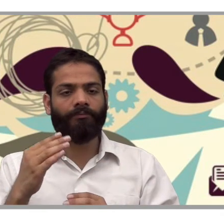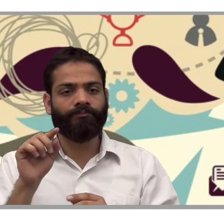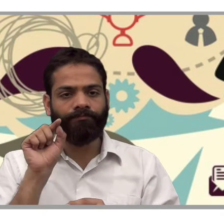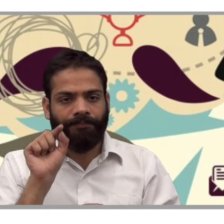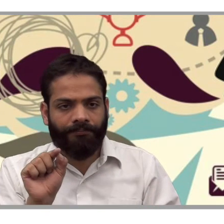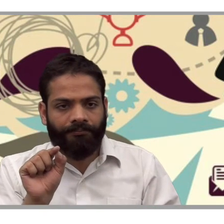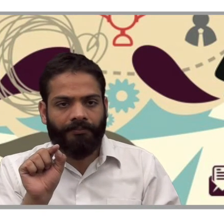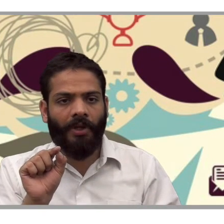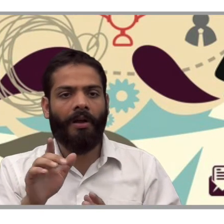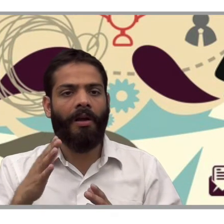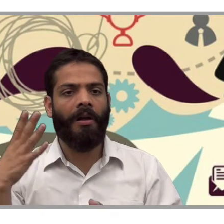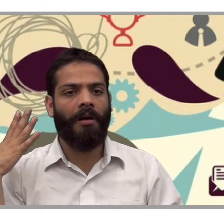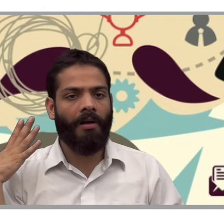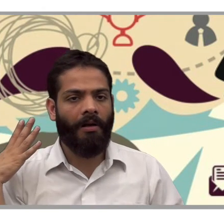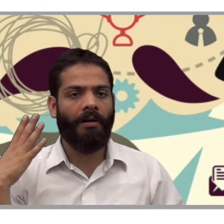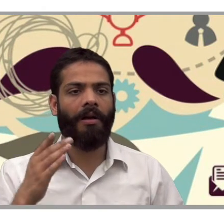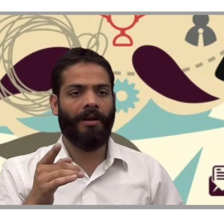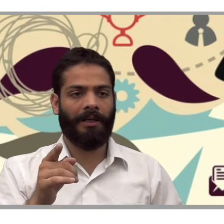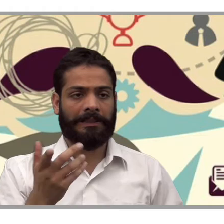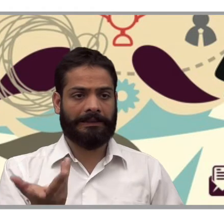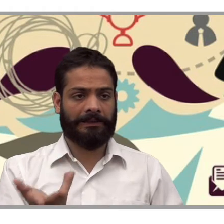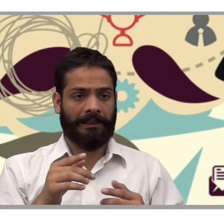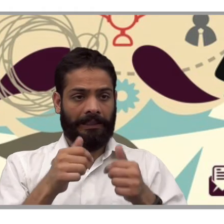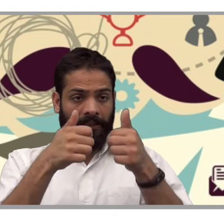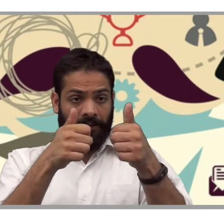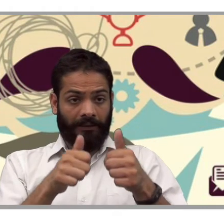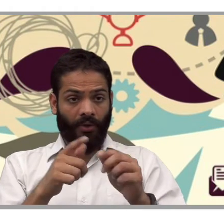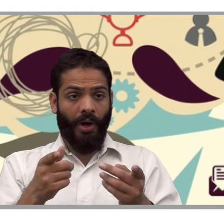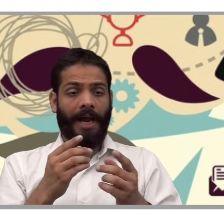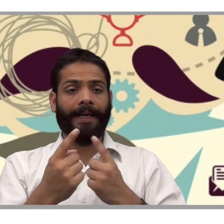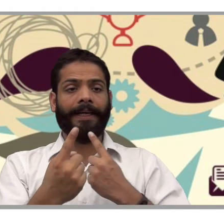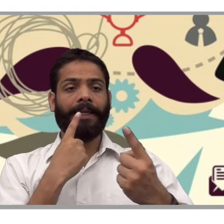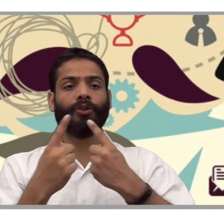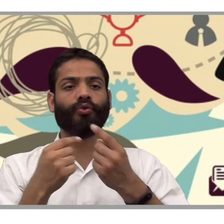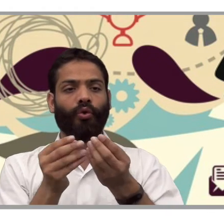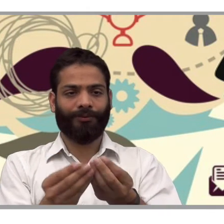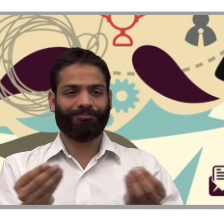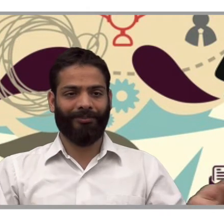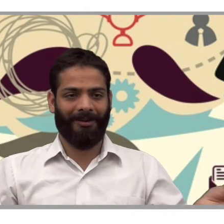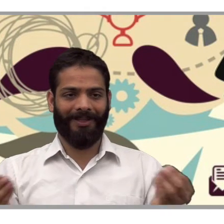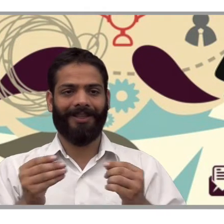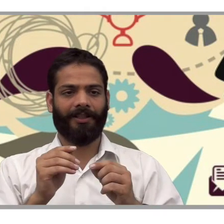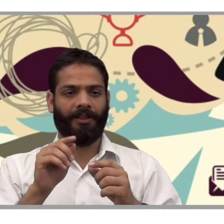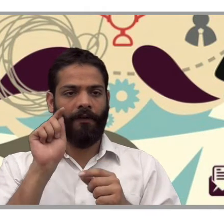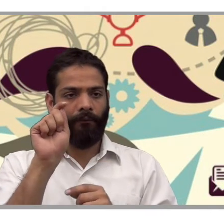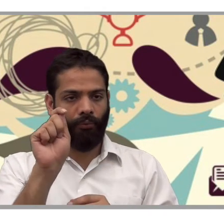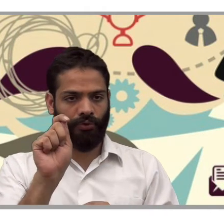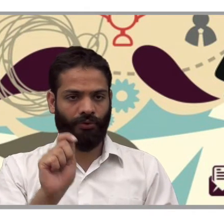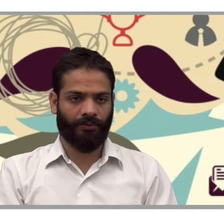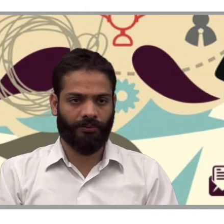Liddell in 1980 observes ASL displaces subject to the clause initial